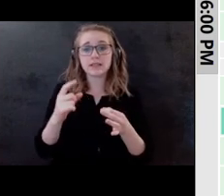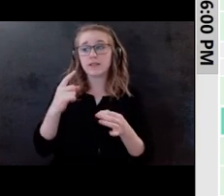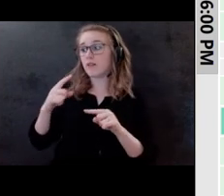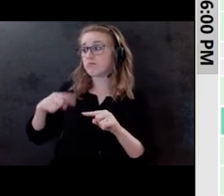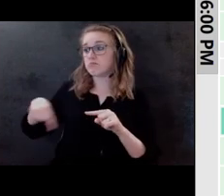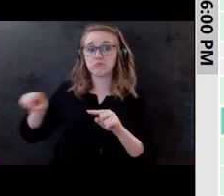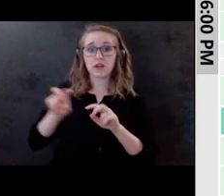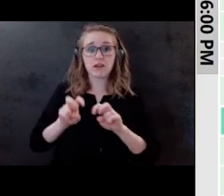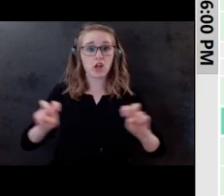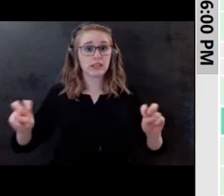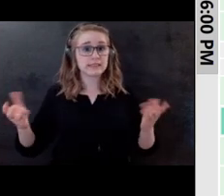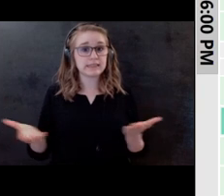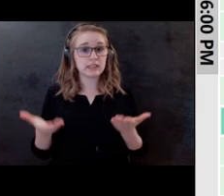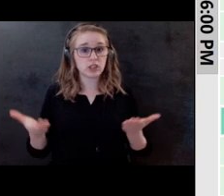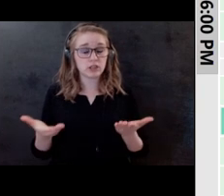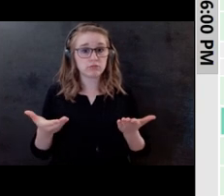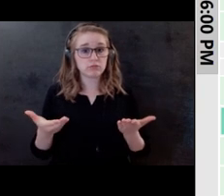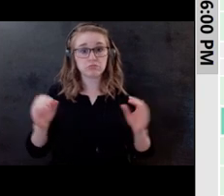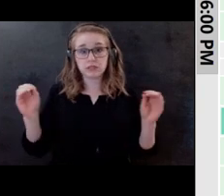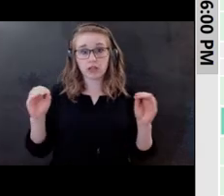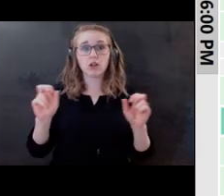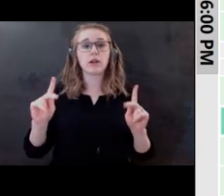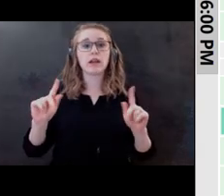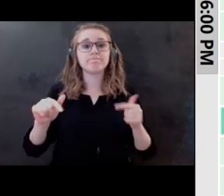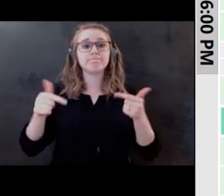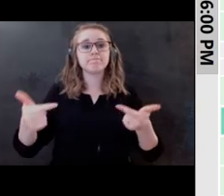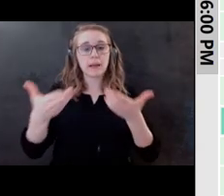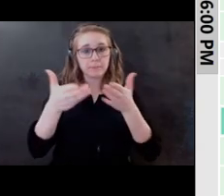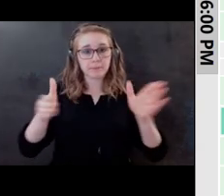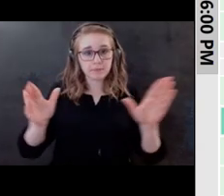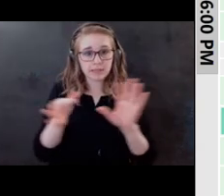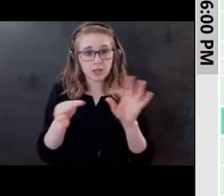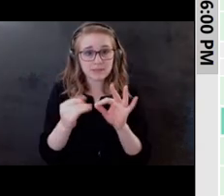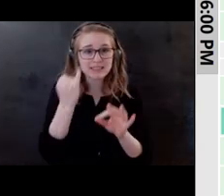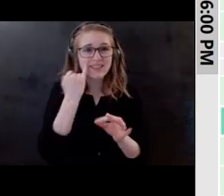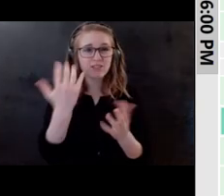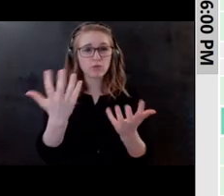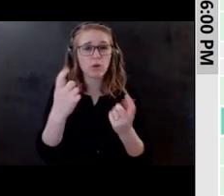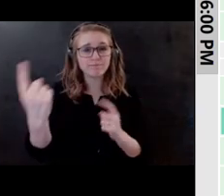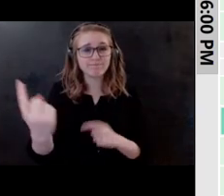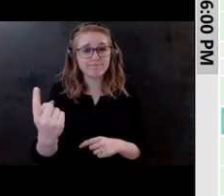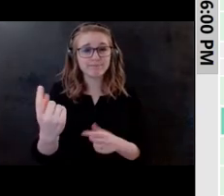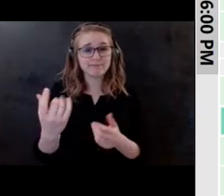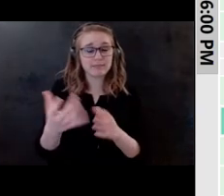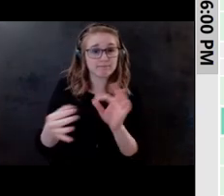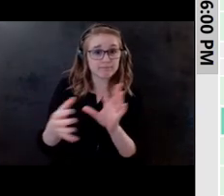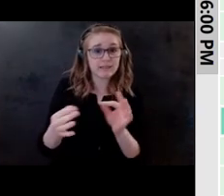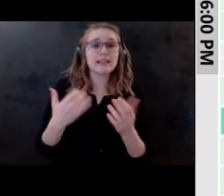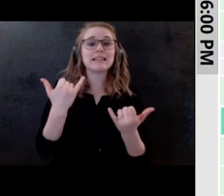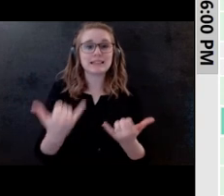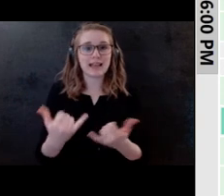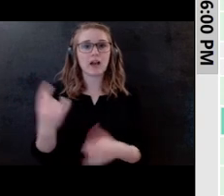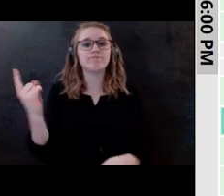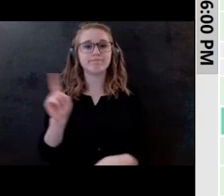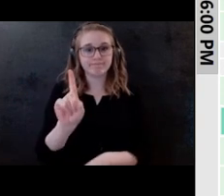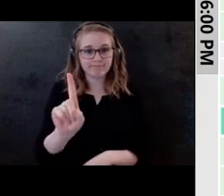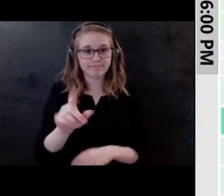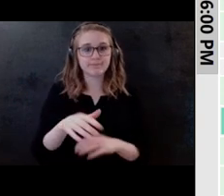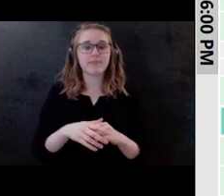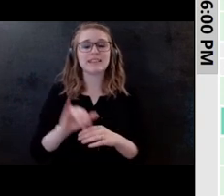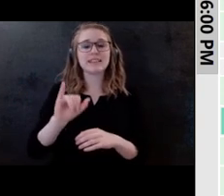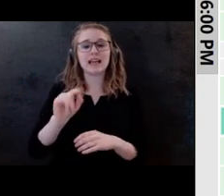item? Seeing none, we'll proceed to public comment. As if you would like to speak on this item, now would be the time to approach the podium. Again, this is item